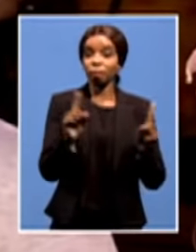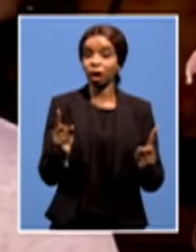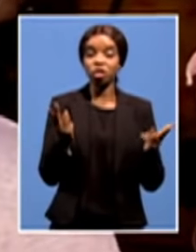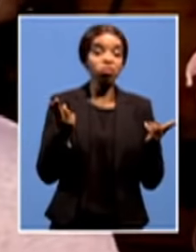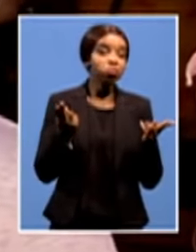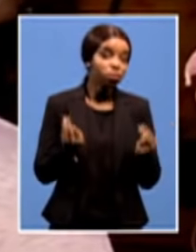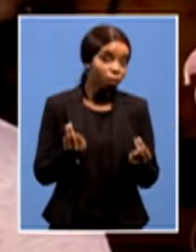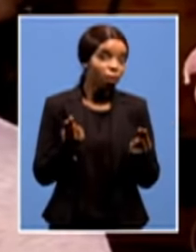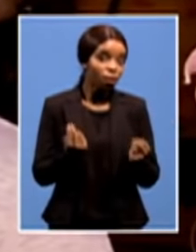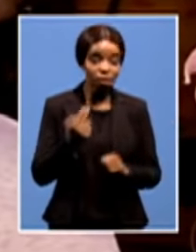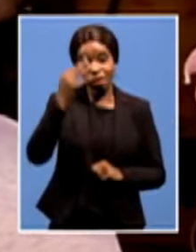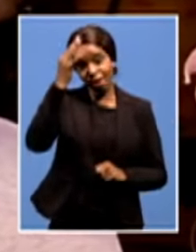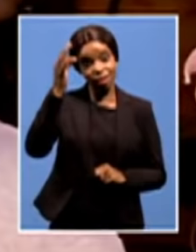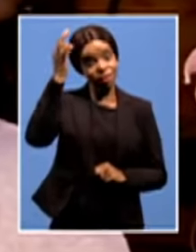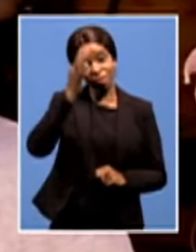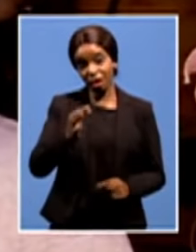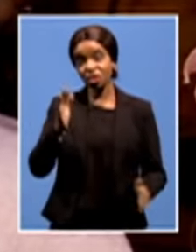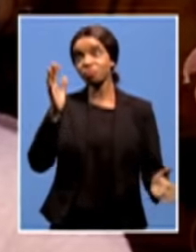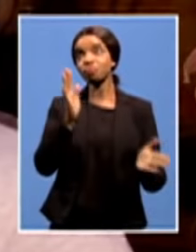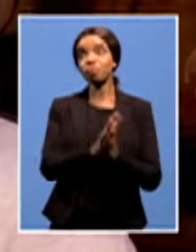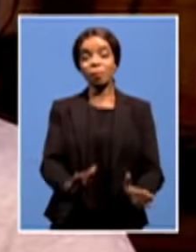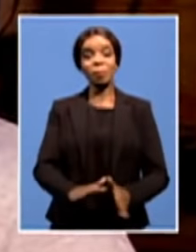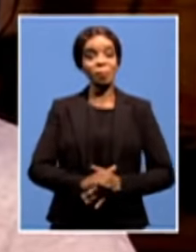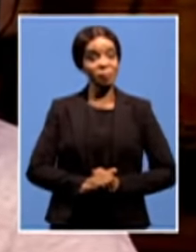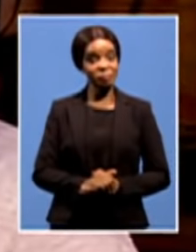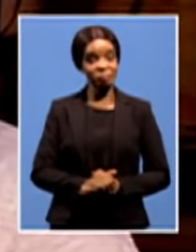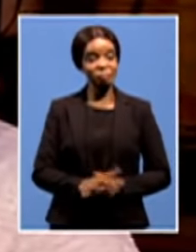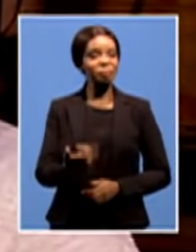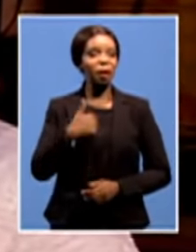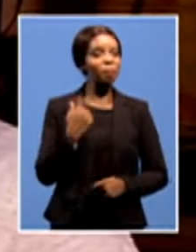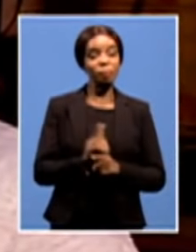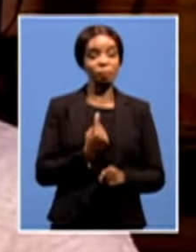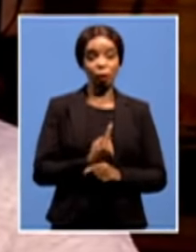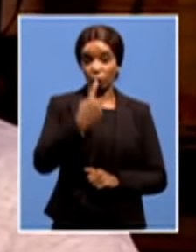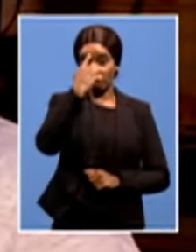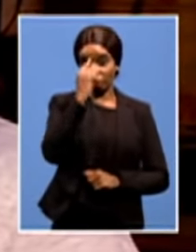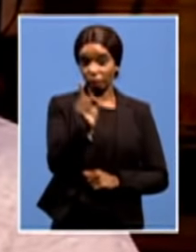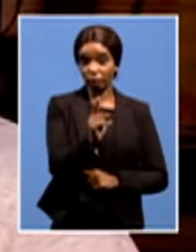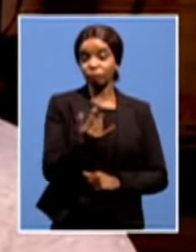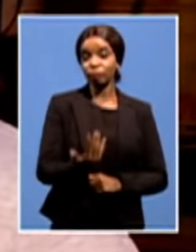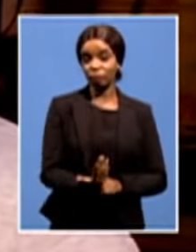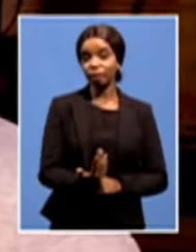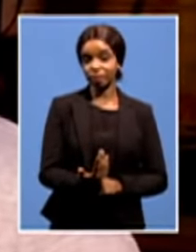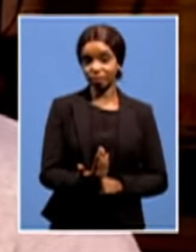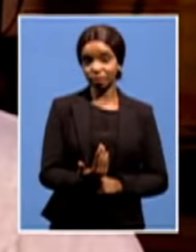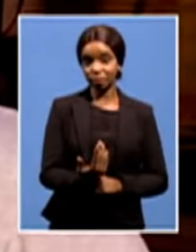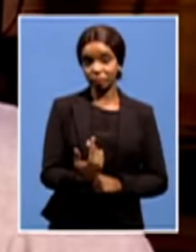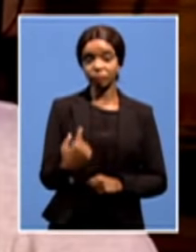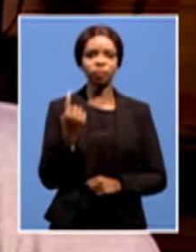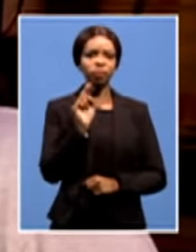government, holy caramoli, I always vote. Why? Because I